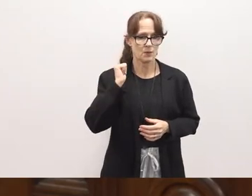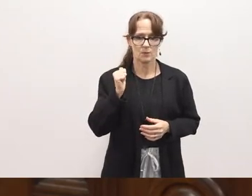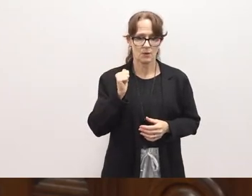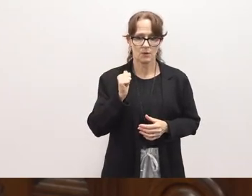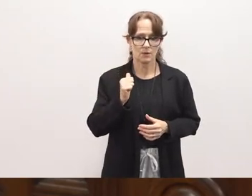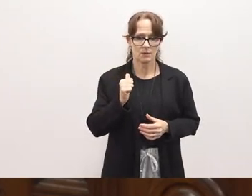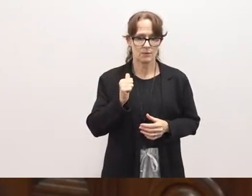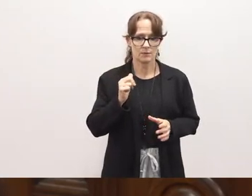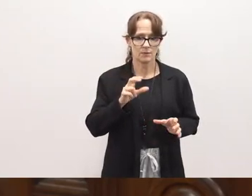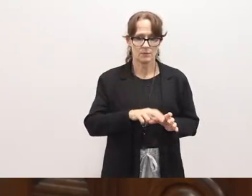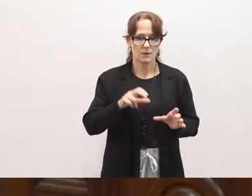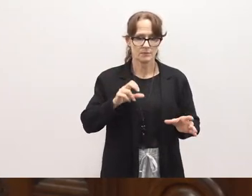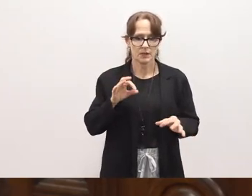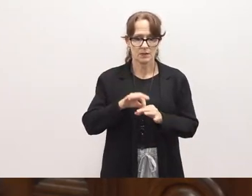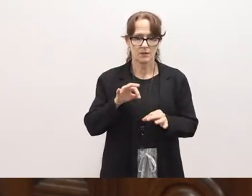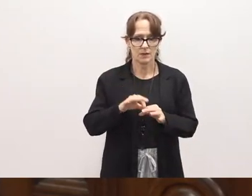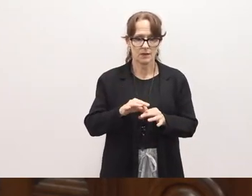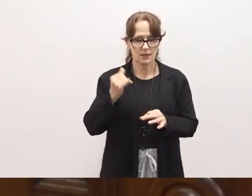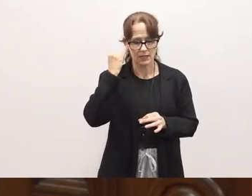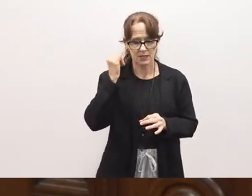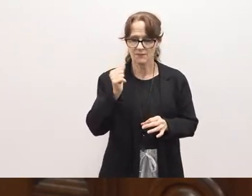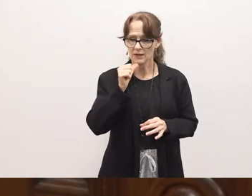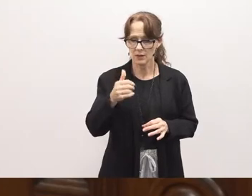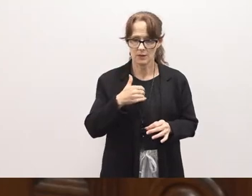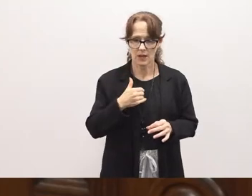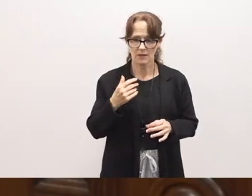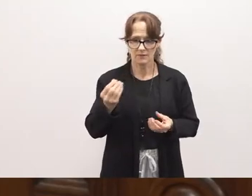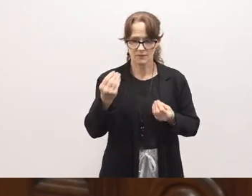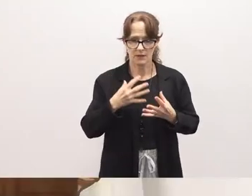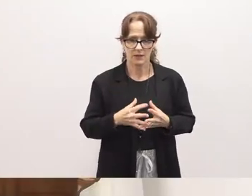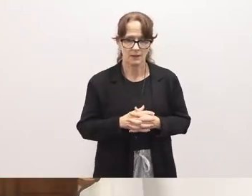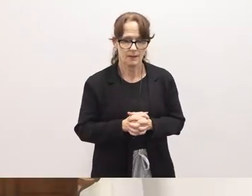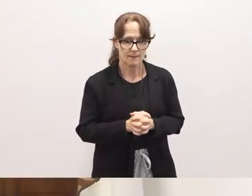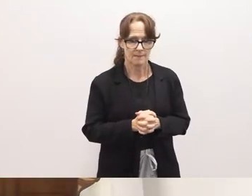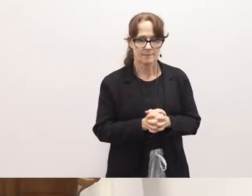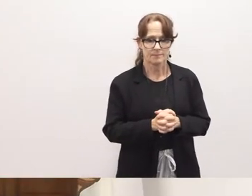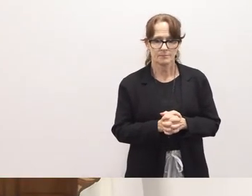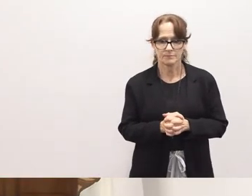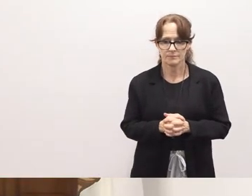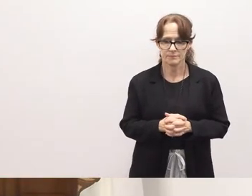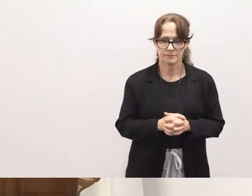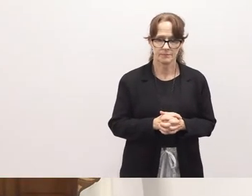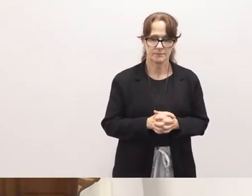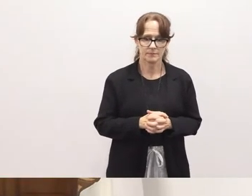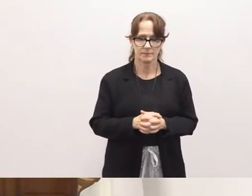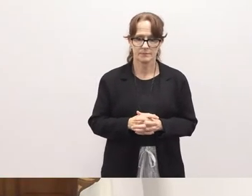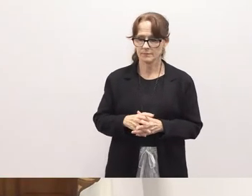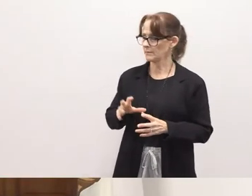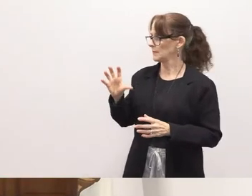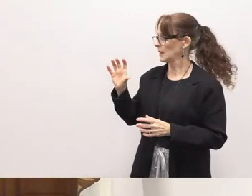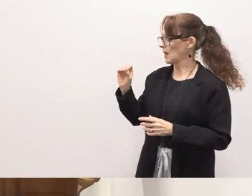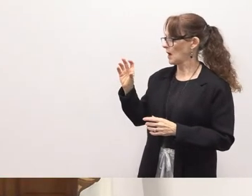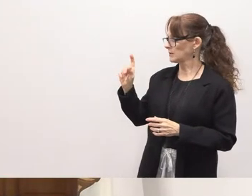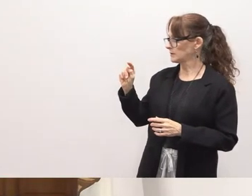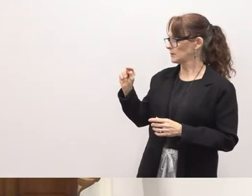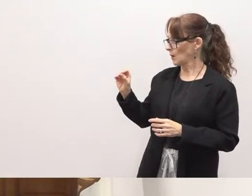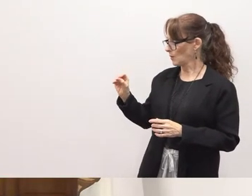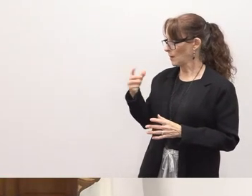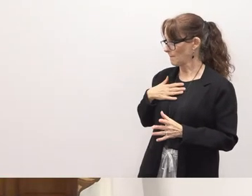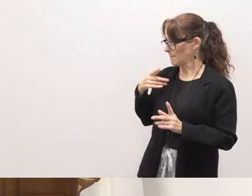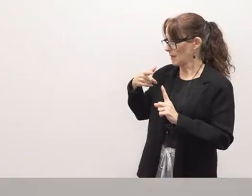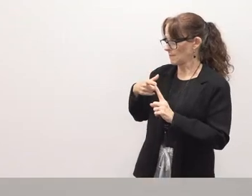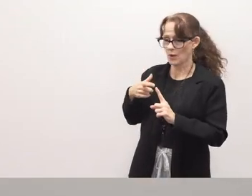I will not abstain from a vote if I don't have information. And I just want to make this point, because I think that